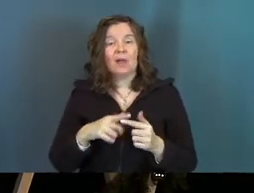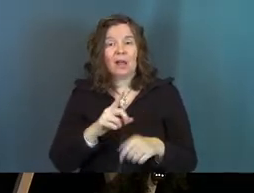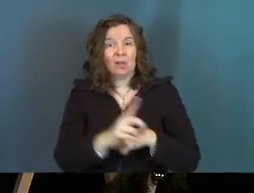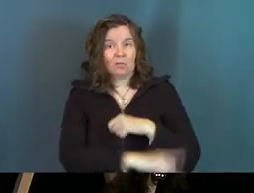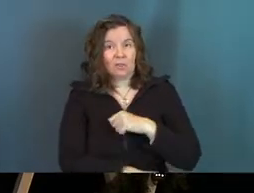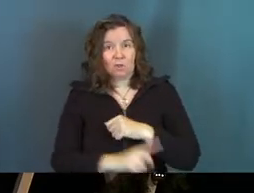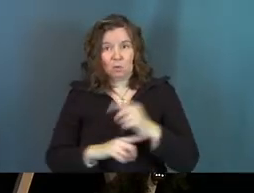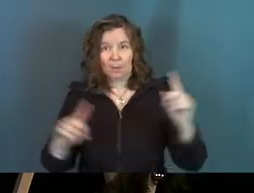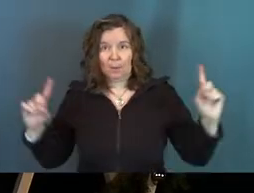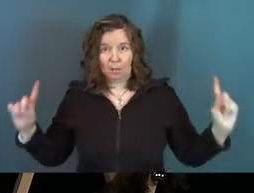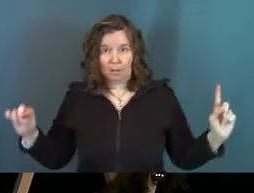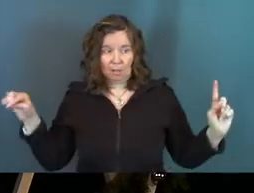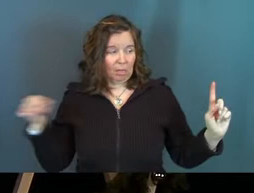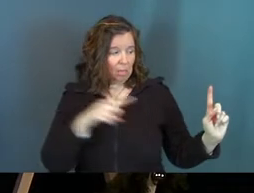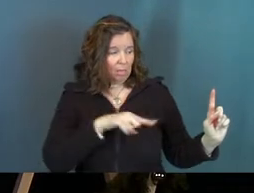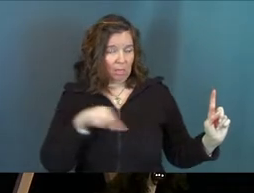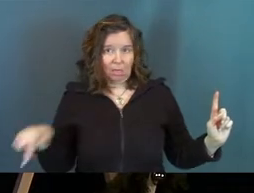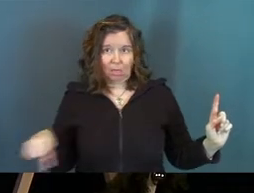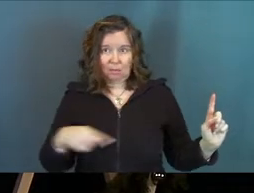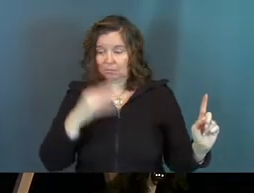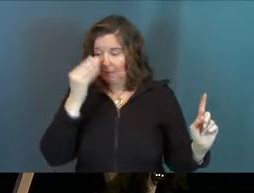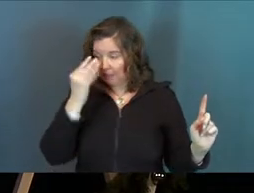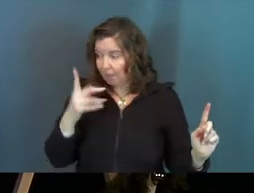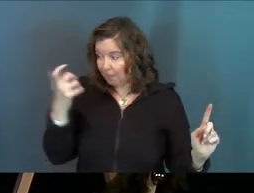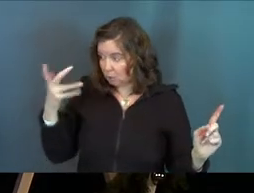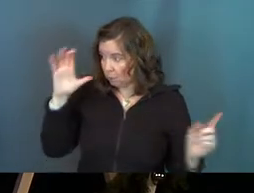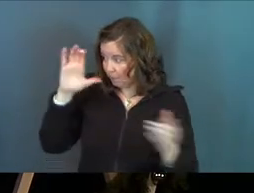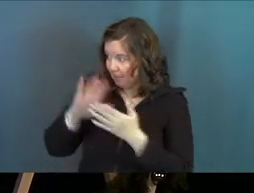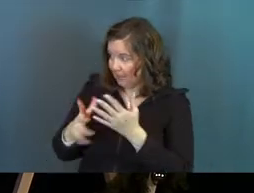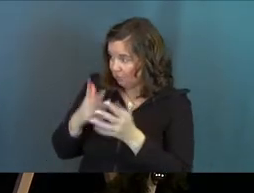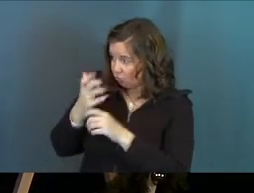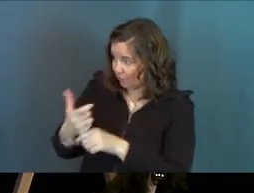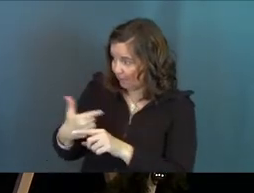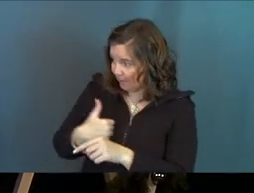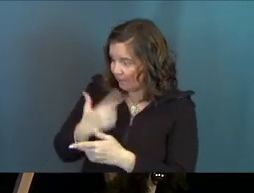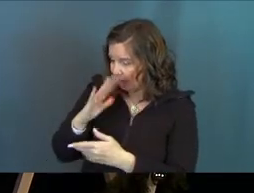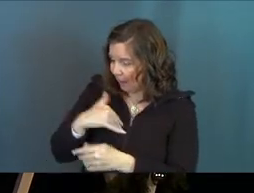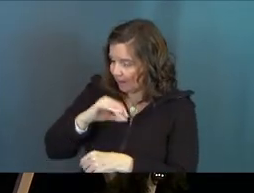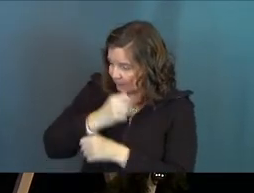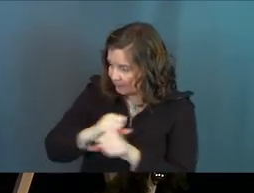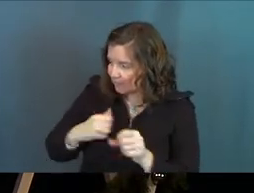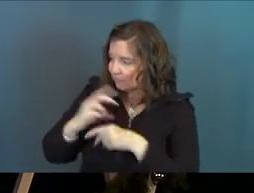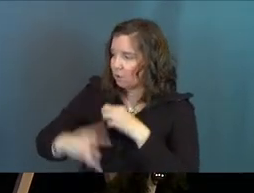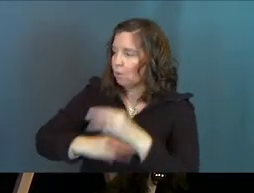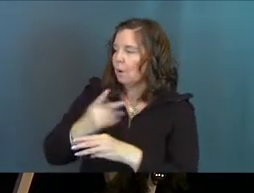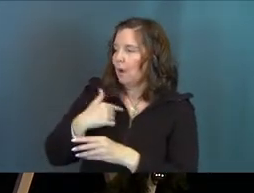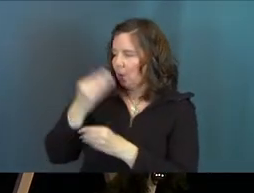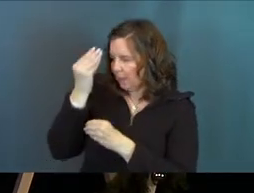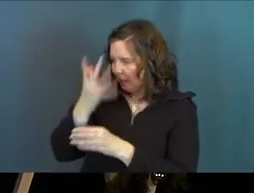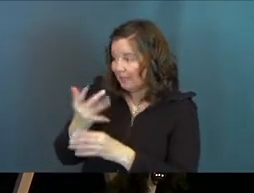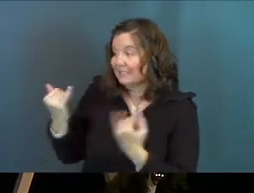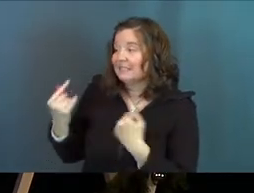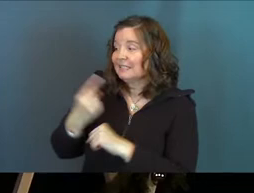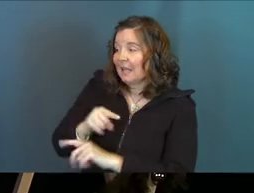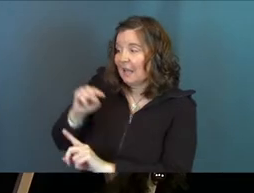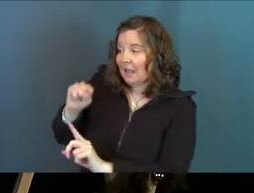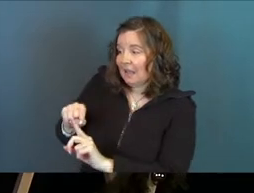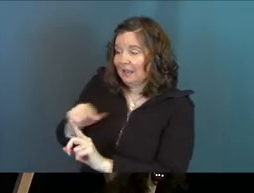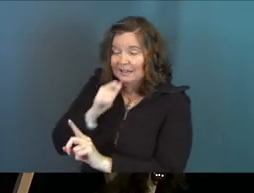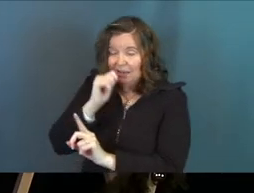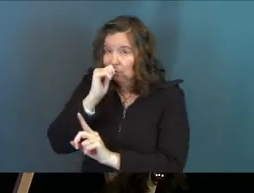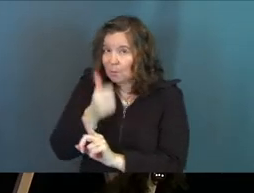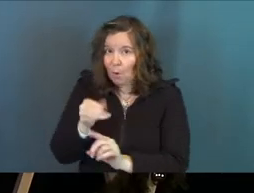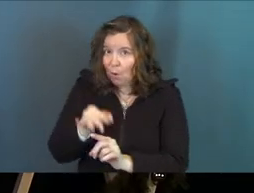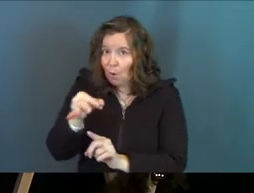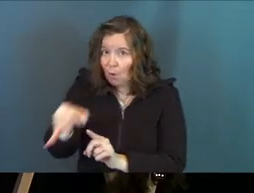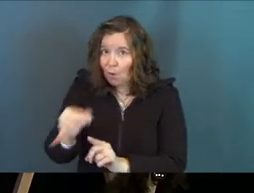criminals are as well. And Jesus goes, hey, I want to let you know, because you believe in me, that I am the Savior of the world, I want to let you know today, not